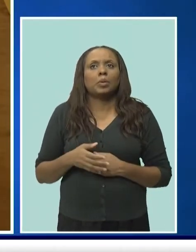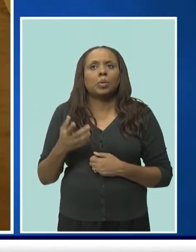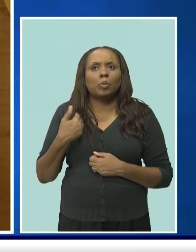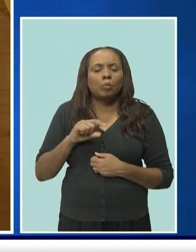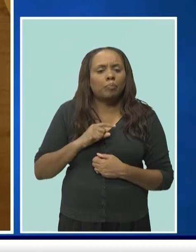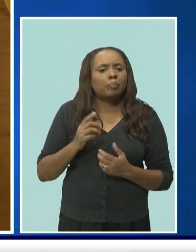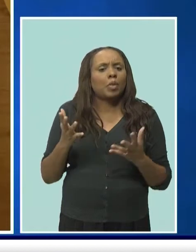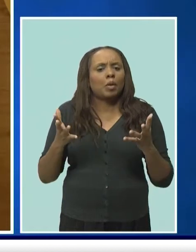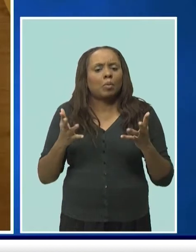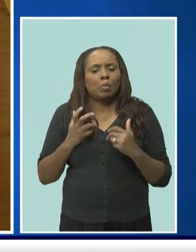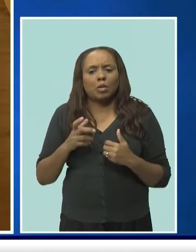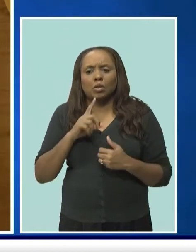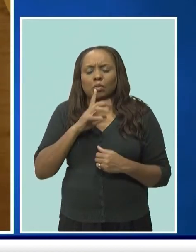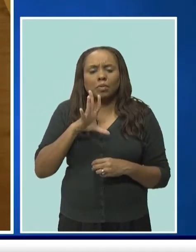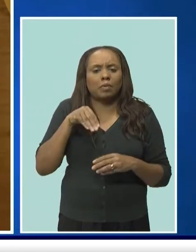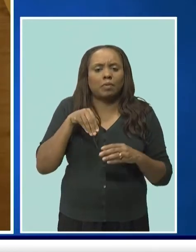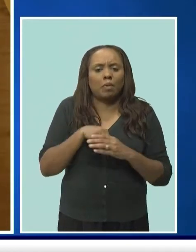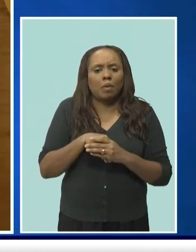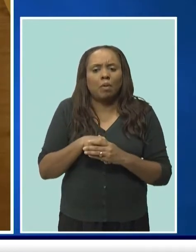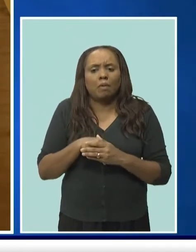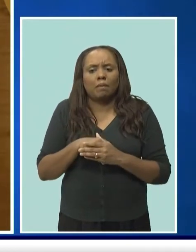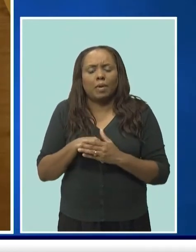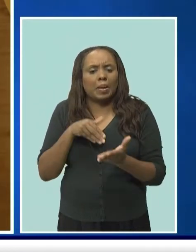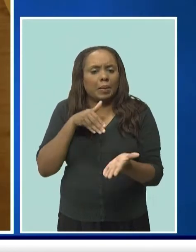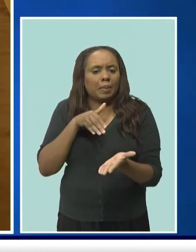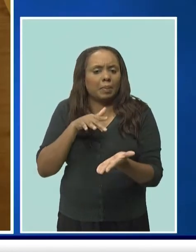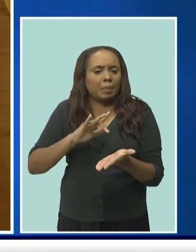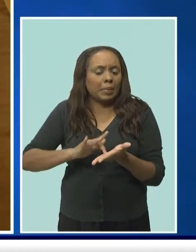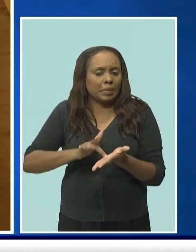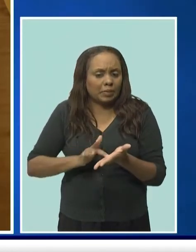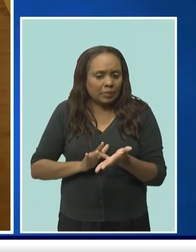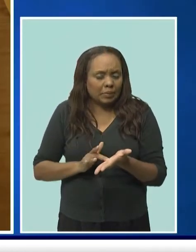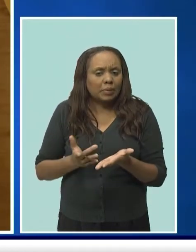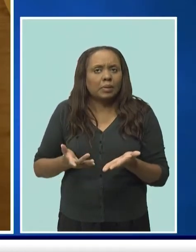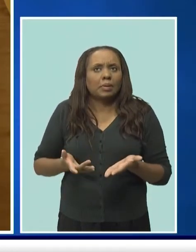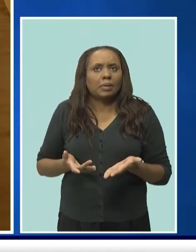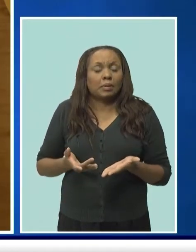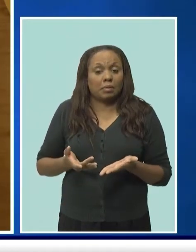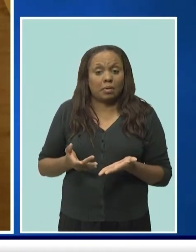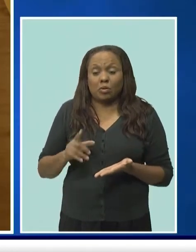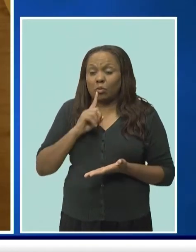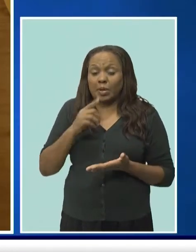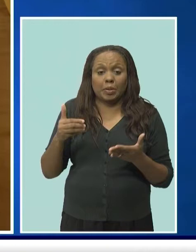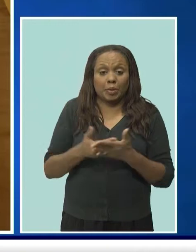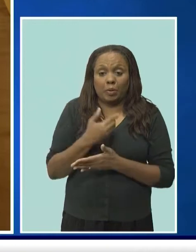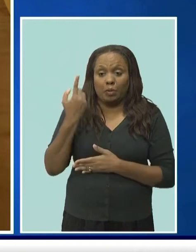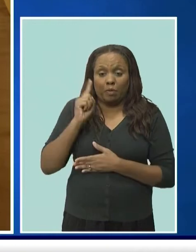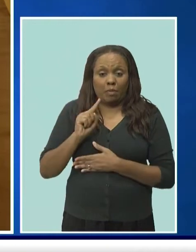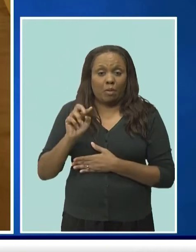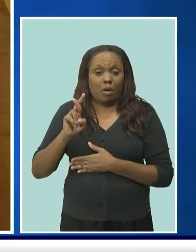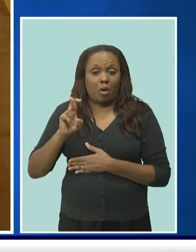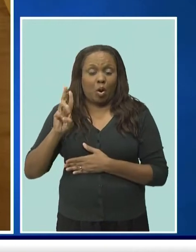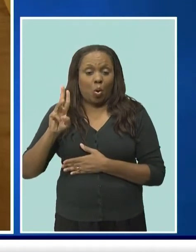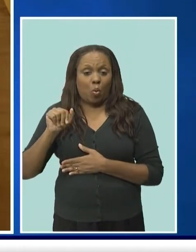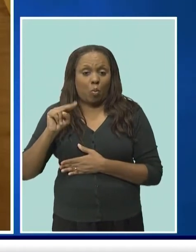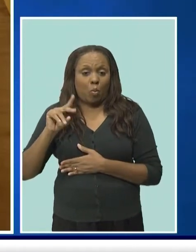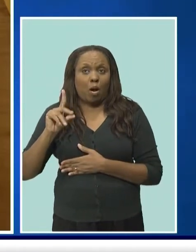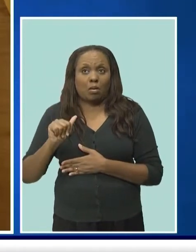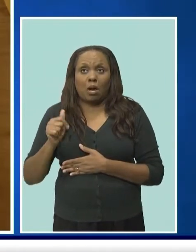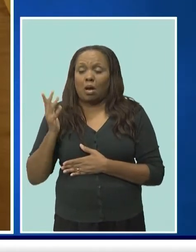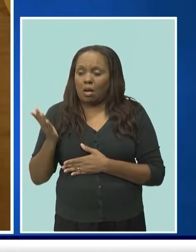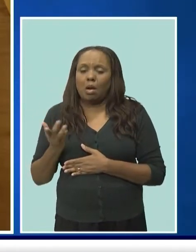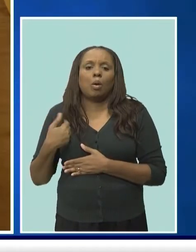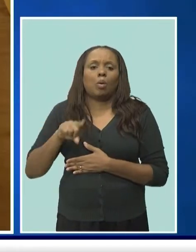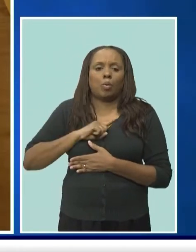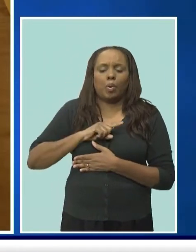game changer for us all. It is a game changer for you in Rwanda, and you have led the way, and we believe that we too